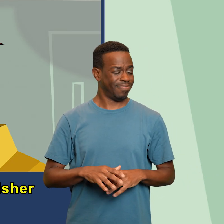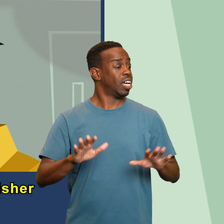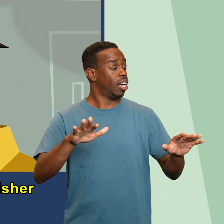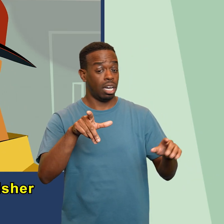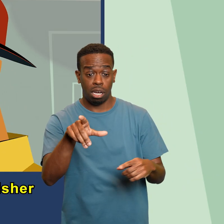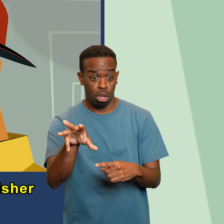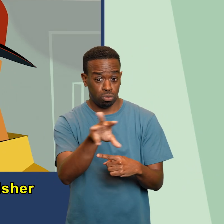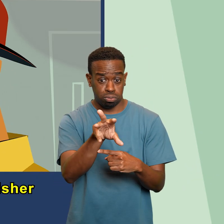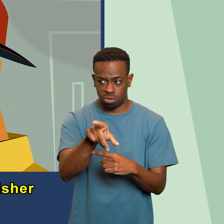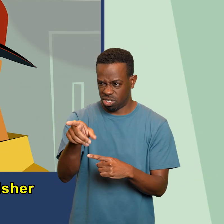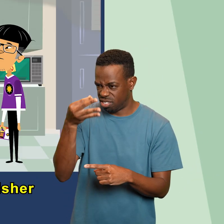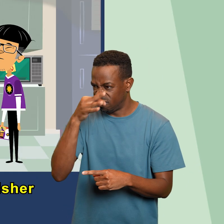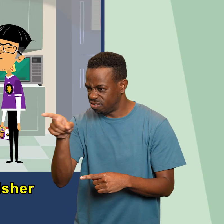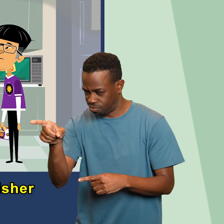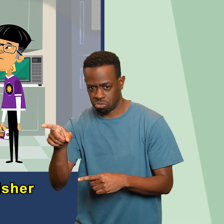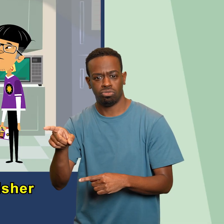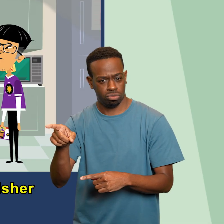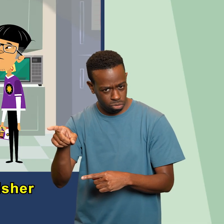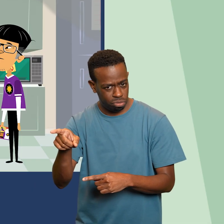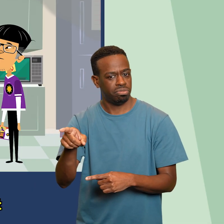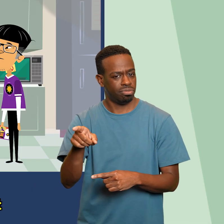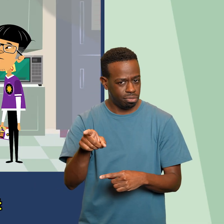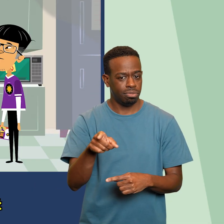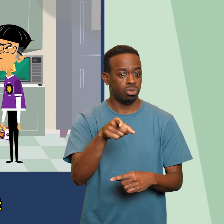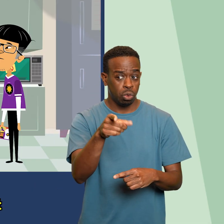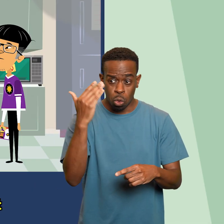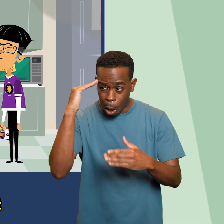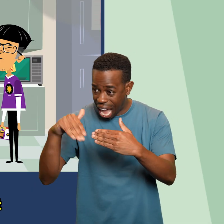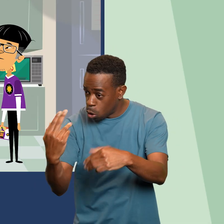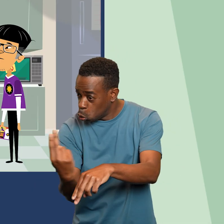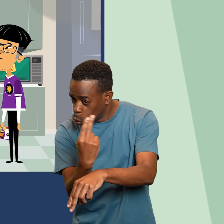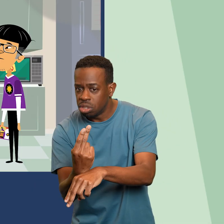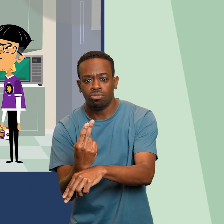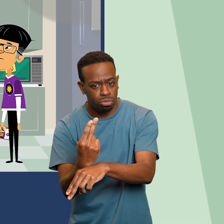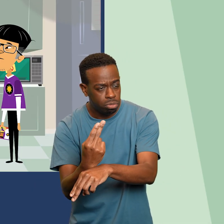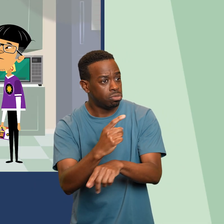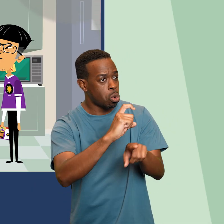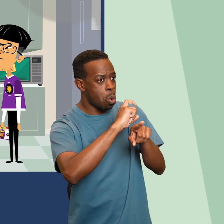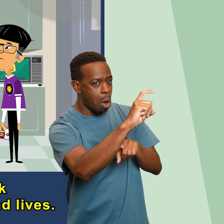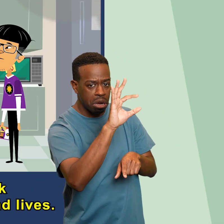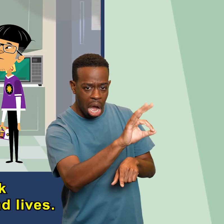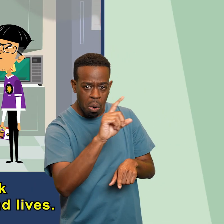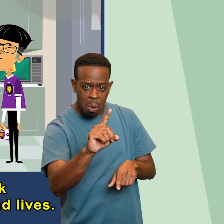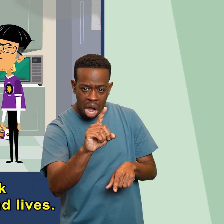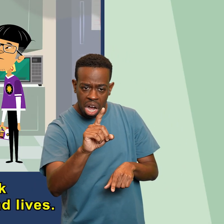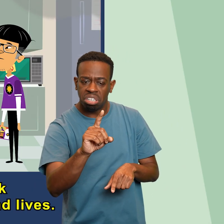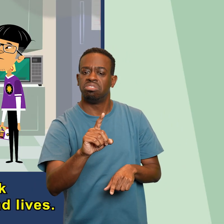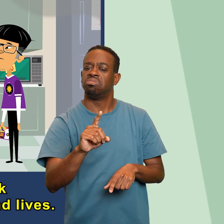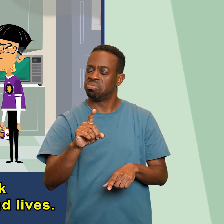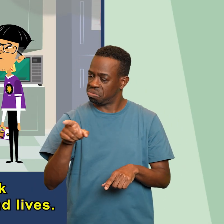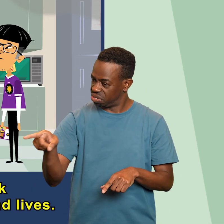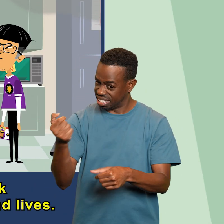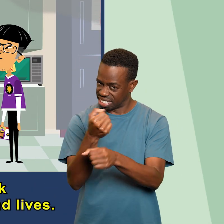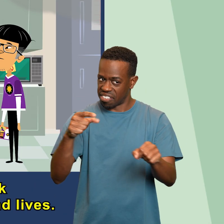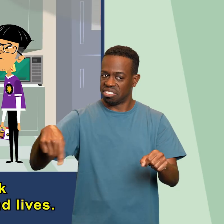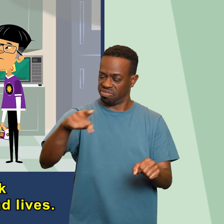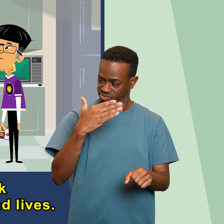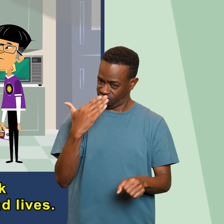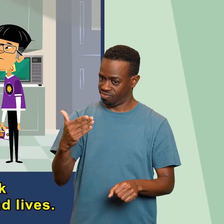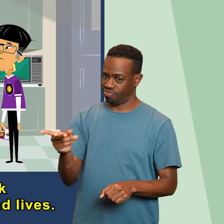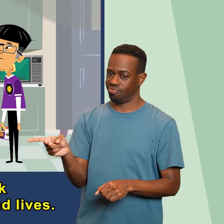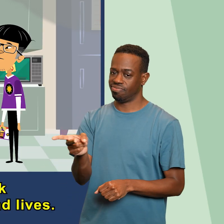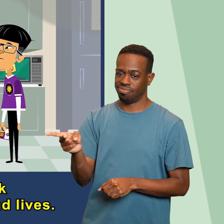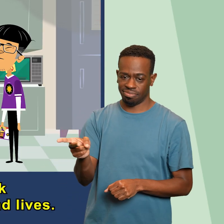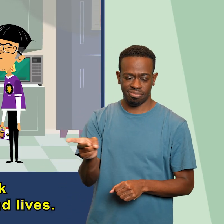Oh, having a fire extinguisher close by, knowing how to use it, and calling 911, that's the kind of quick thinking that saves